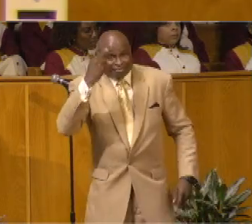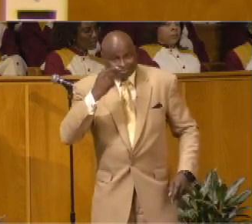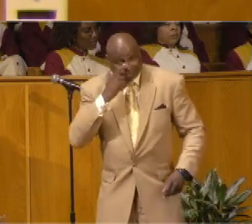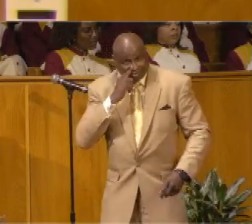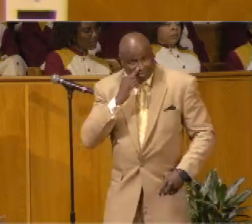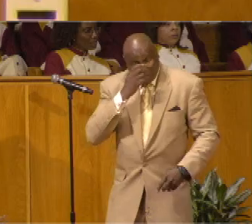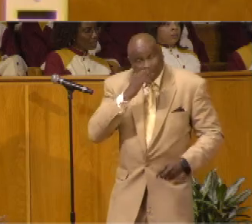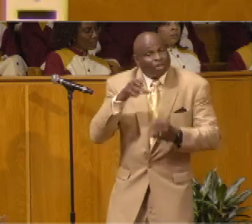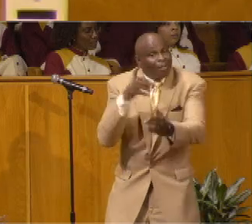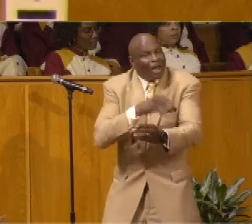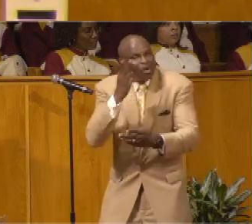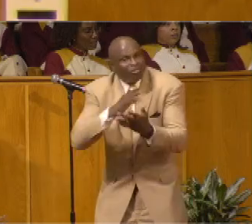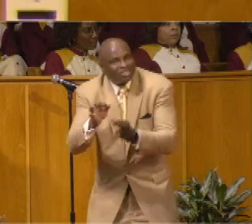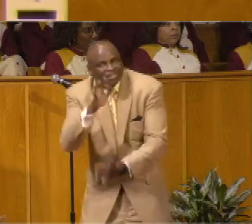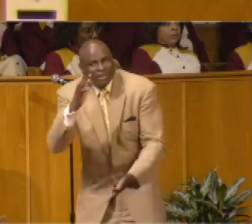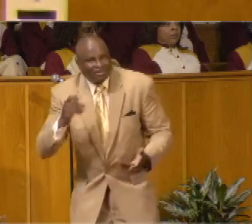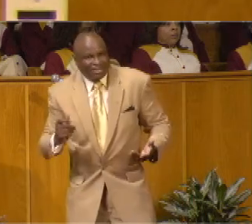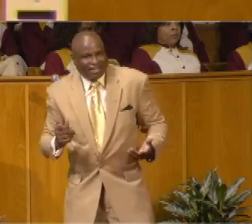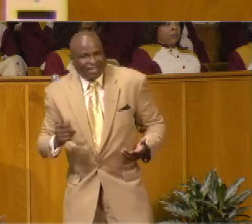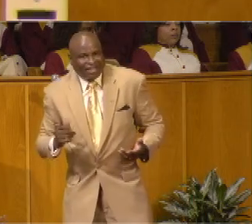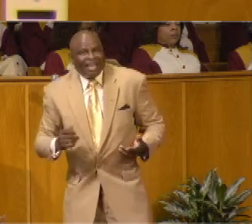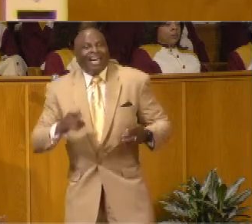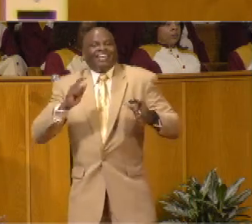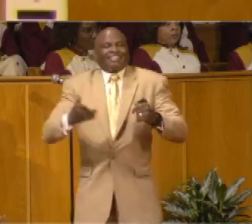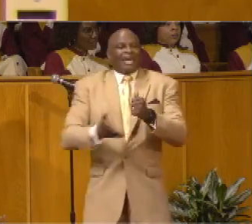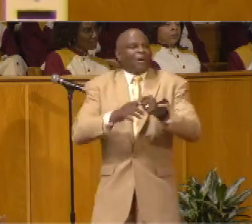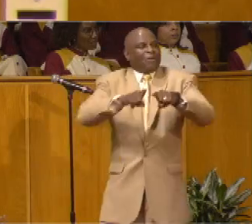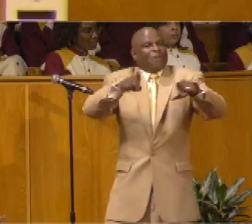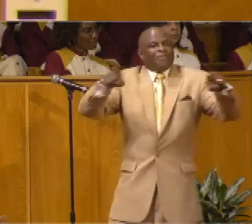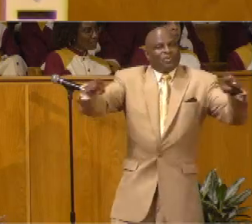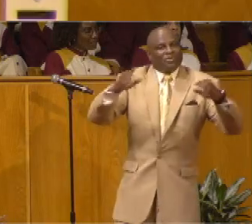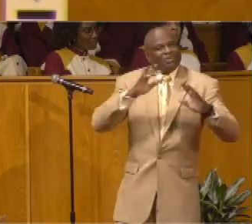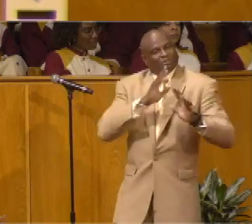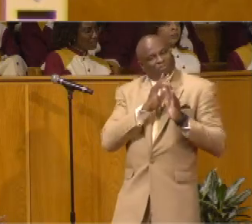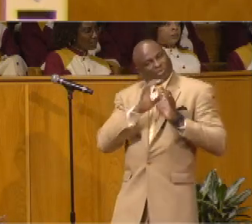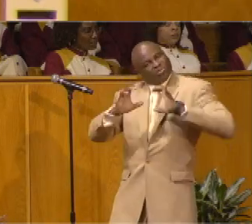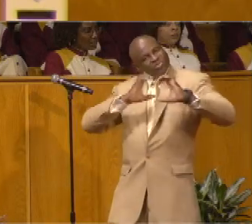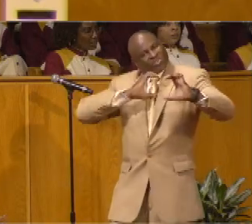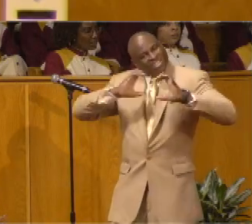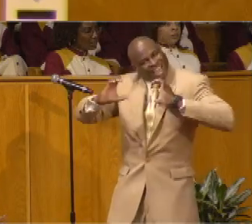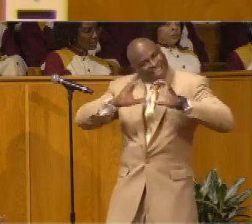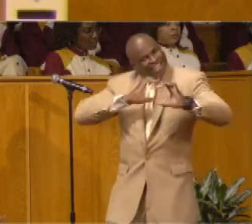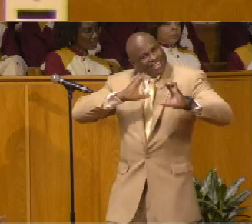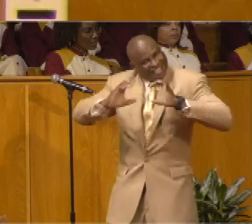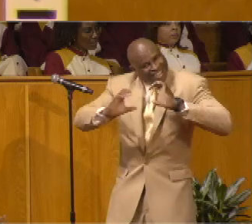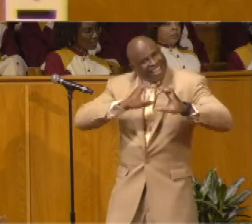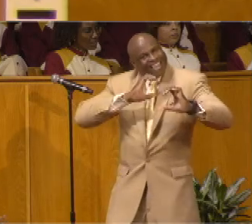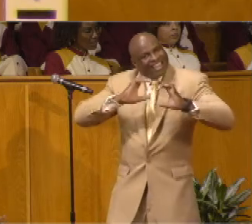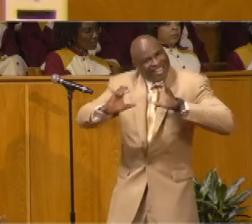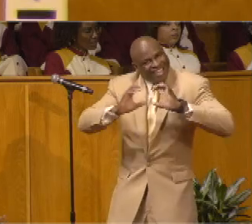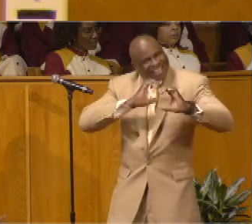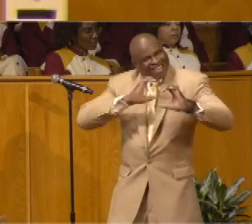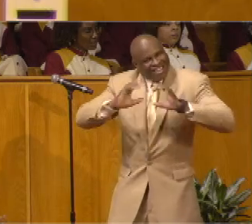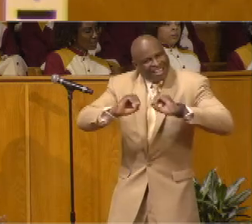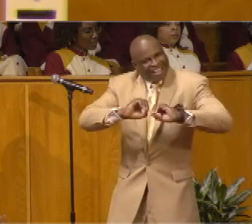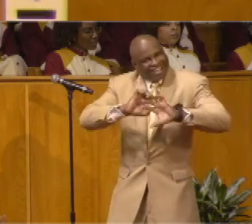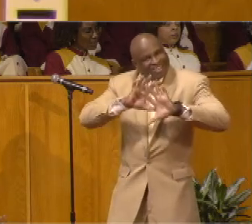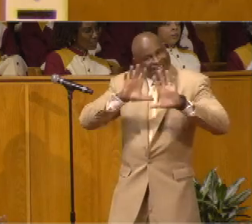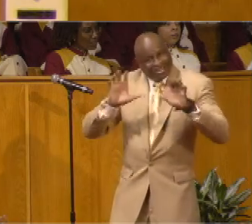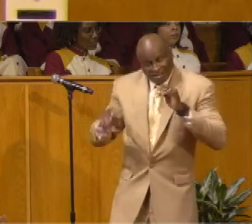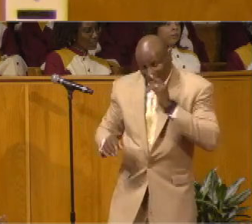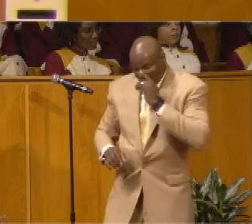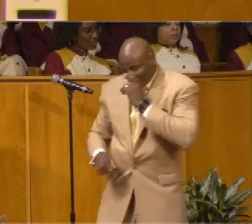So that the power of the Holy Spirit is to help me speak in a way you understand.